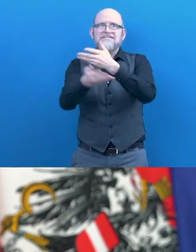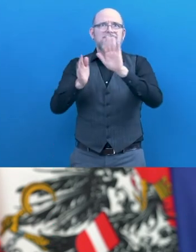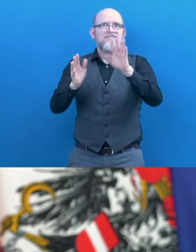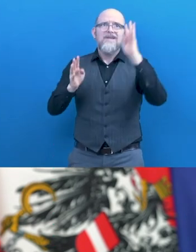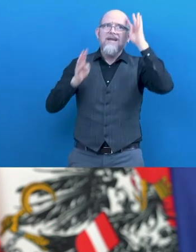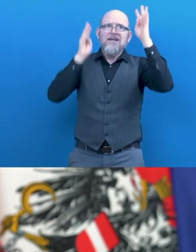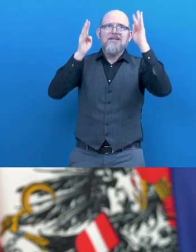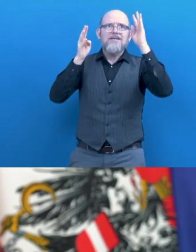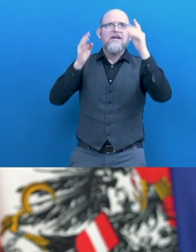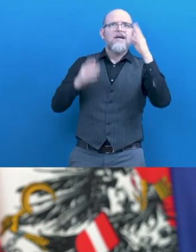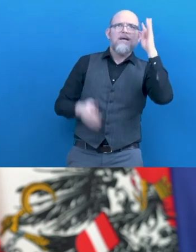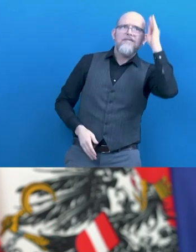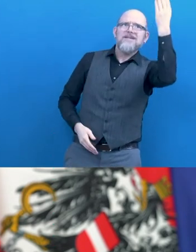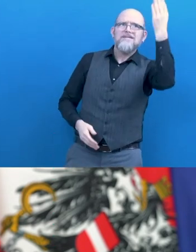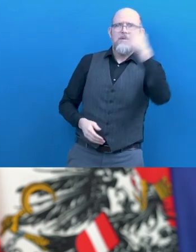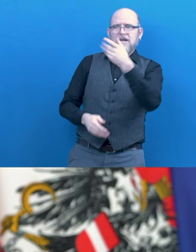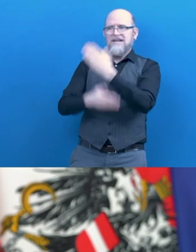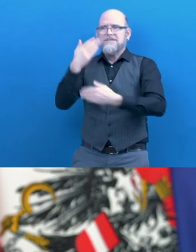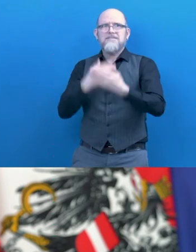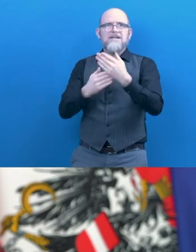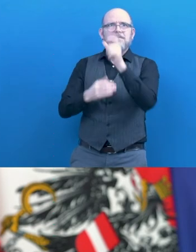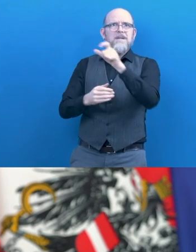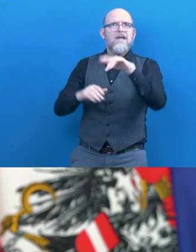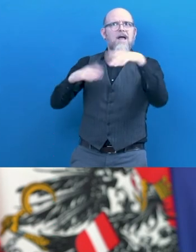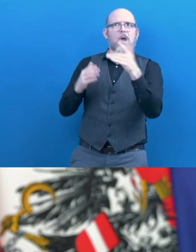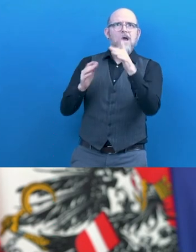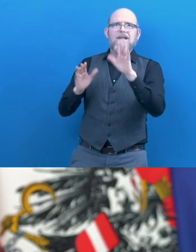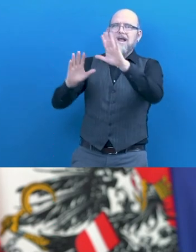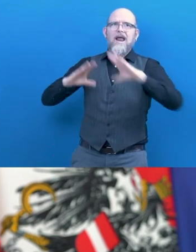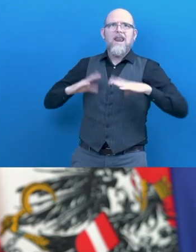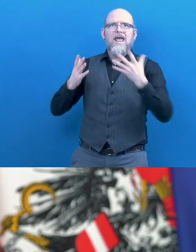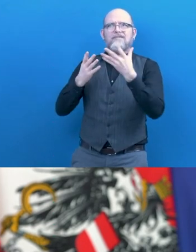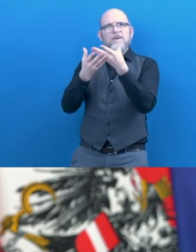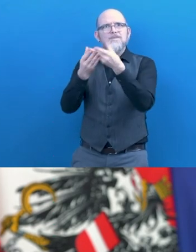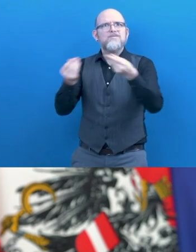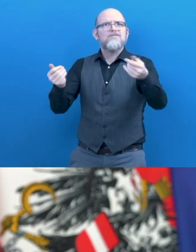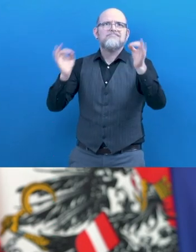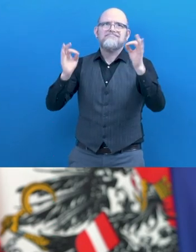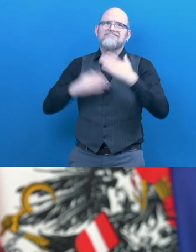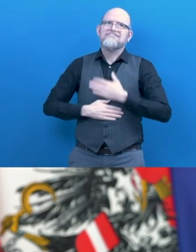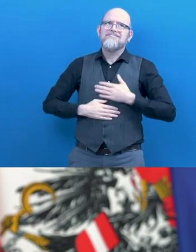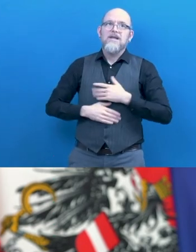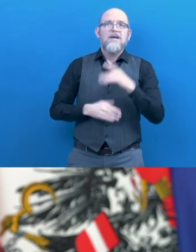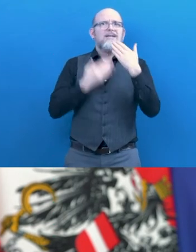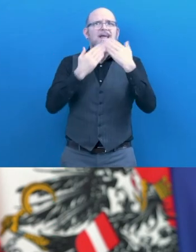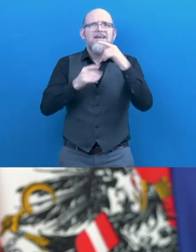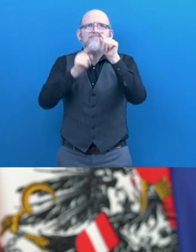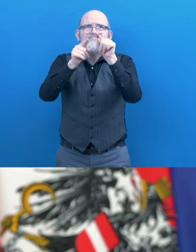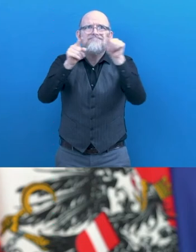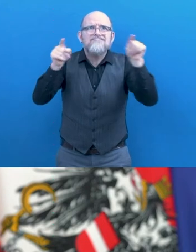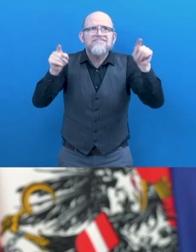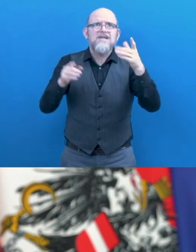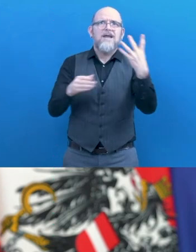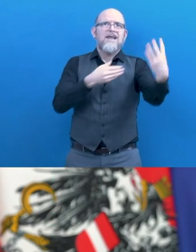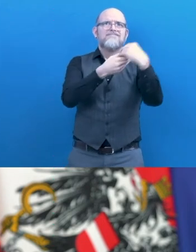with disabilities to enjoy their human rights. I also thank all of you who participate in this conference